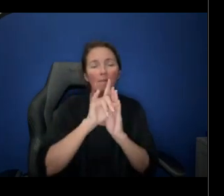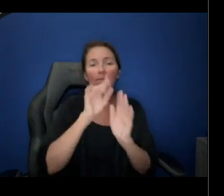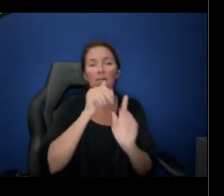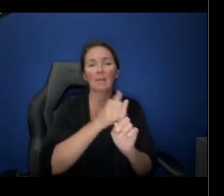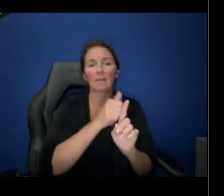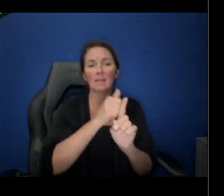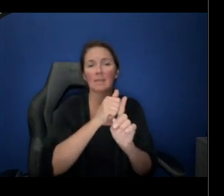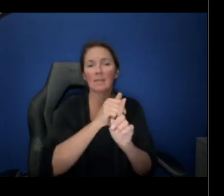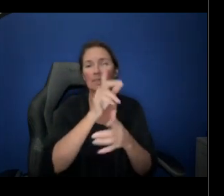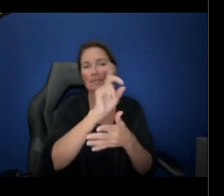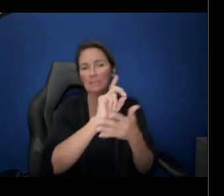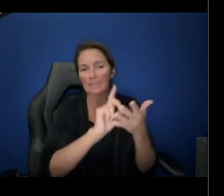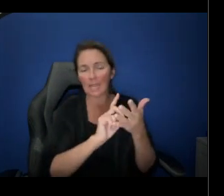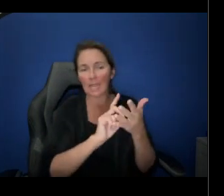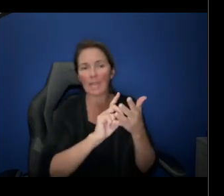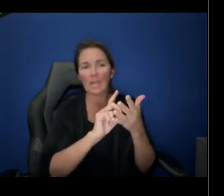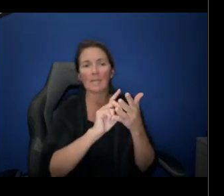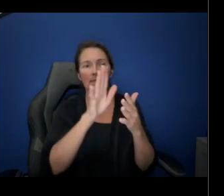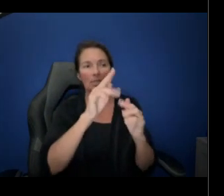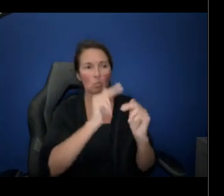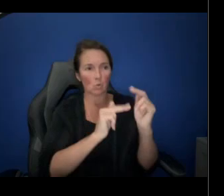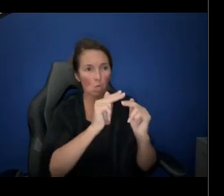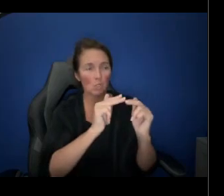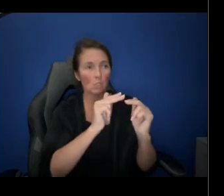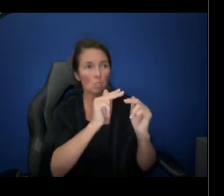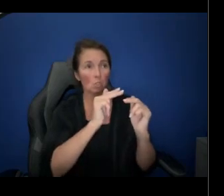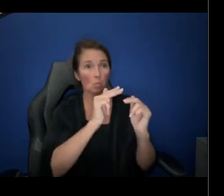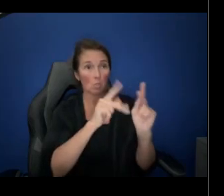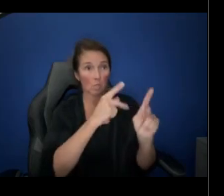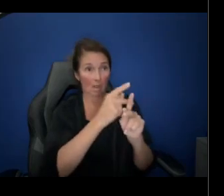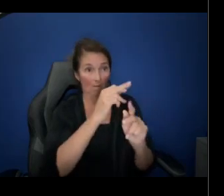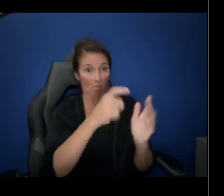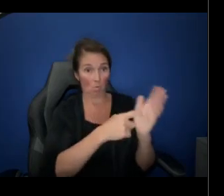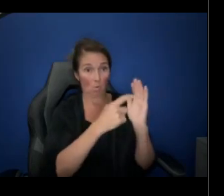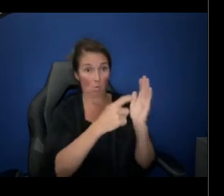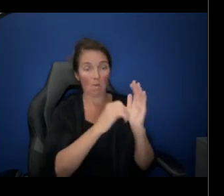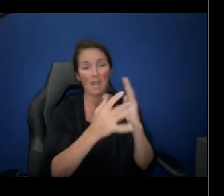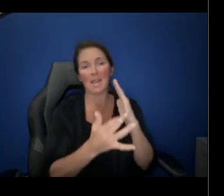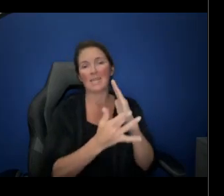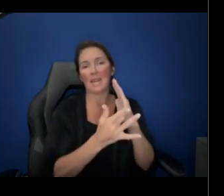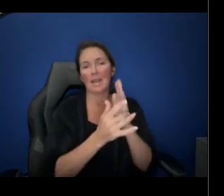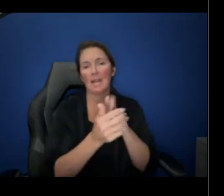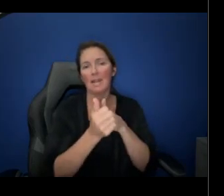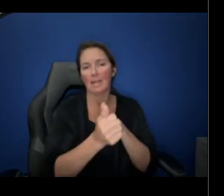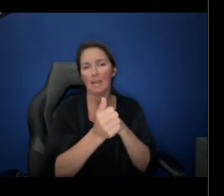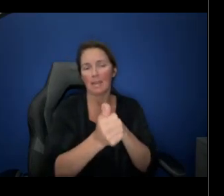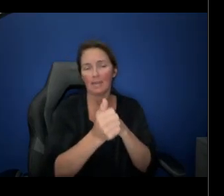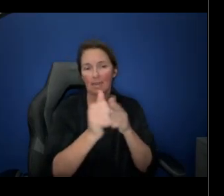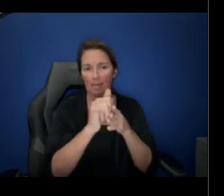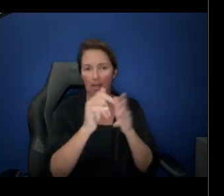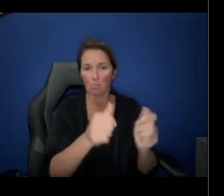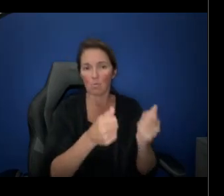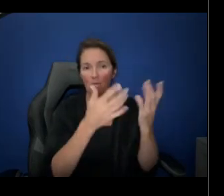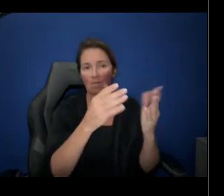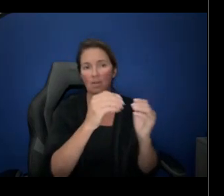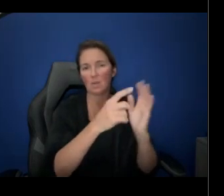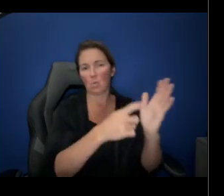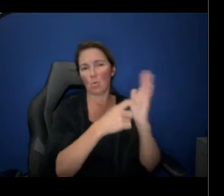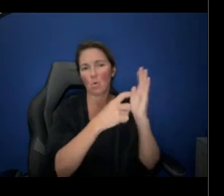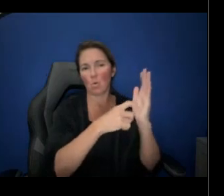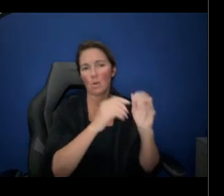Housing Act design and construction requirements and technical guidance provided in